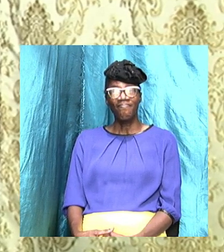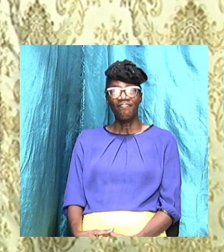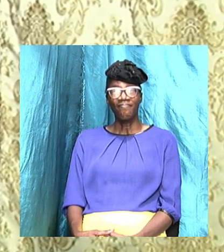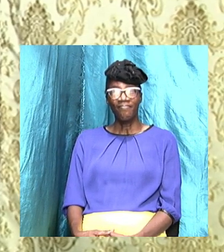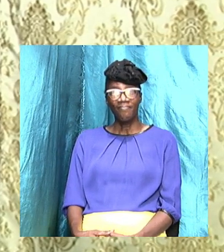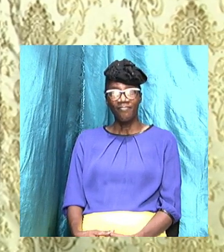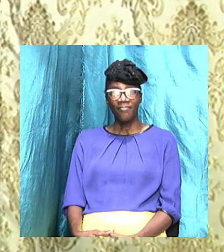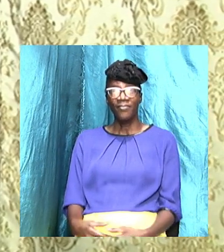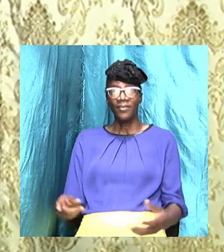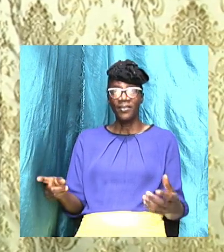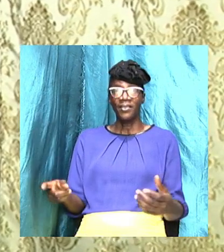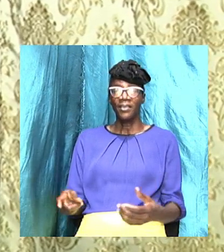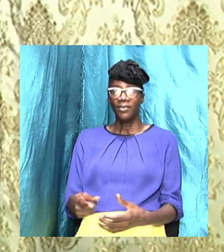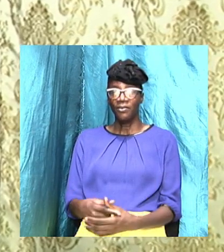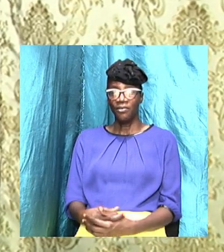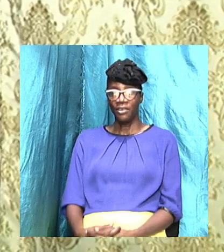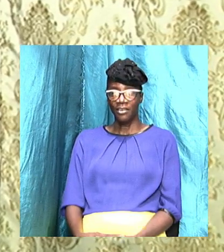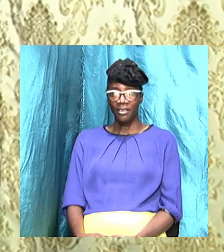First Samuel 2,